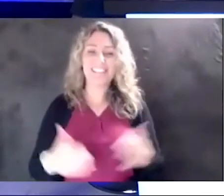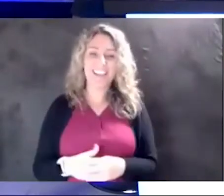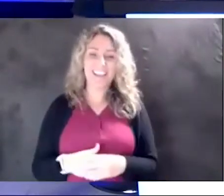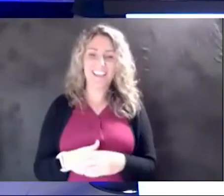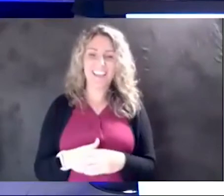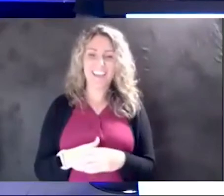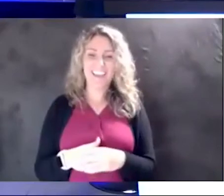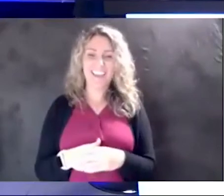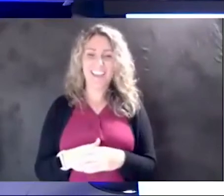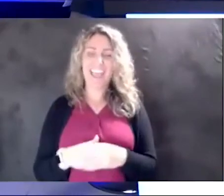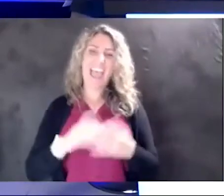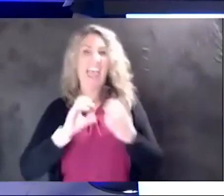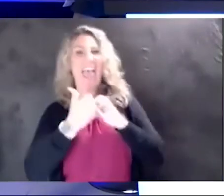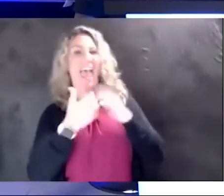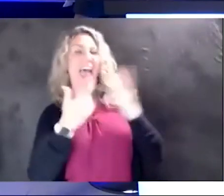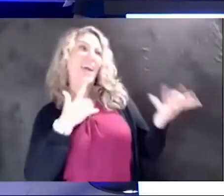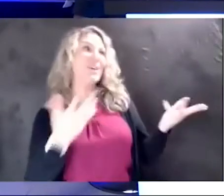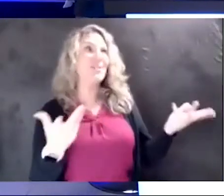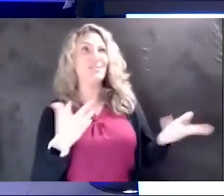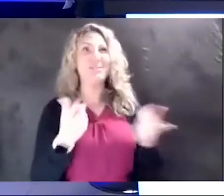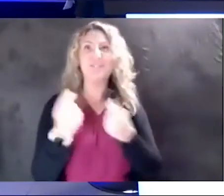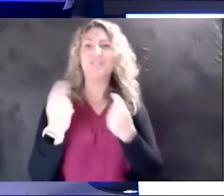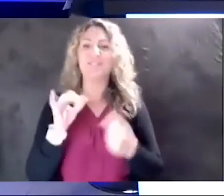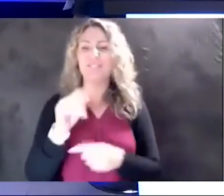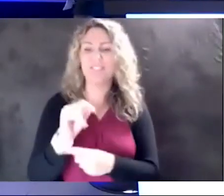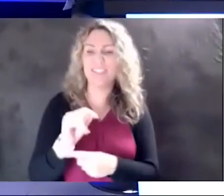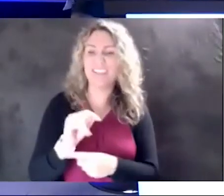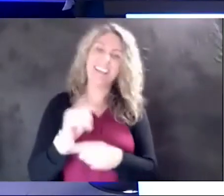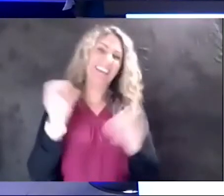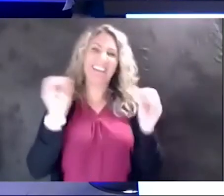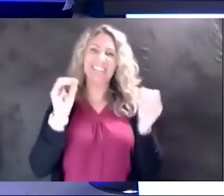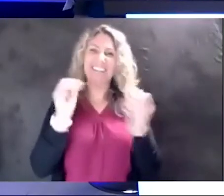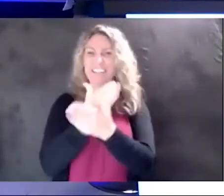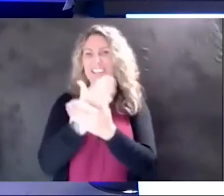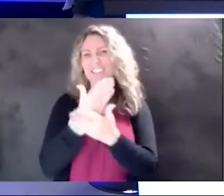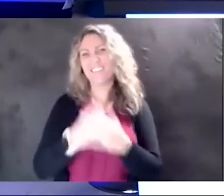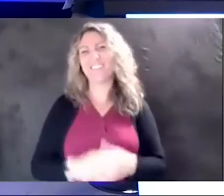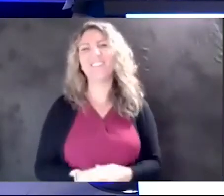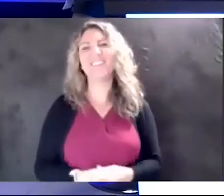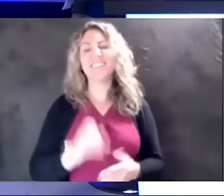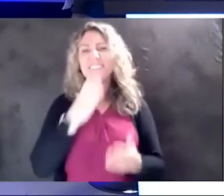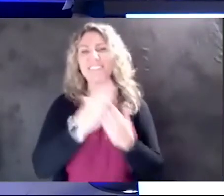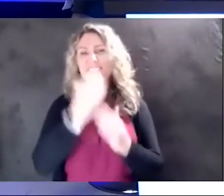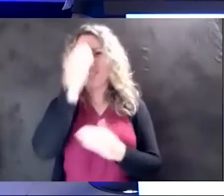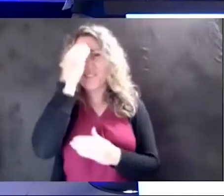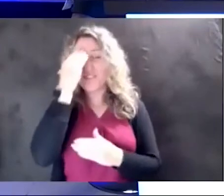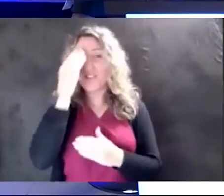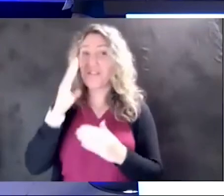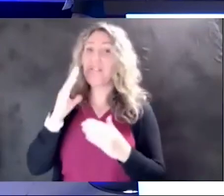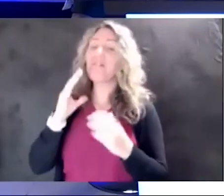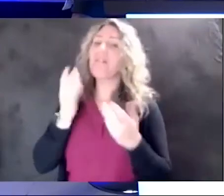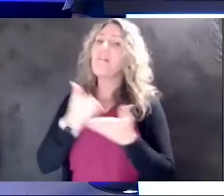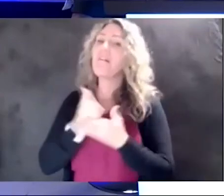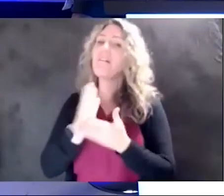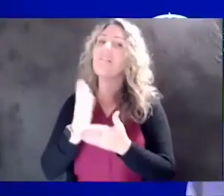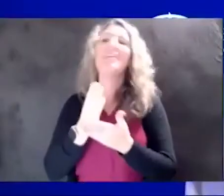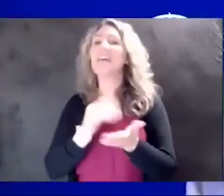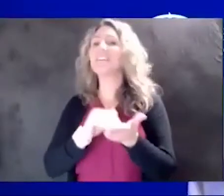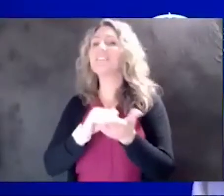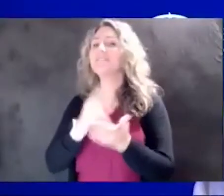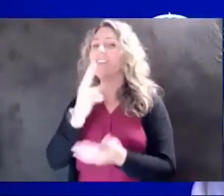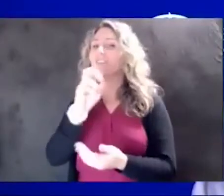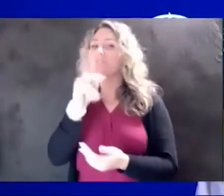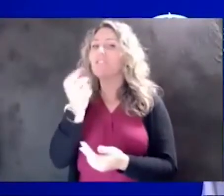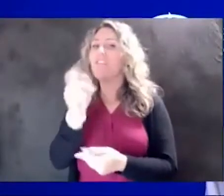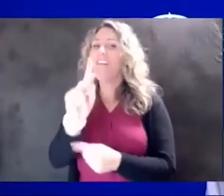spend to it, but yeah, you're like, there's nothing new, but it's good to know. All right, so Dr. Hawkinson, final thoughts from you today. Yeah,